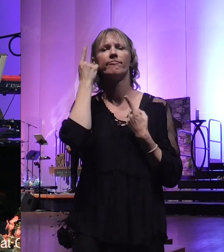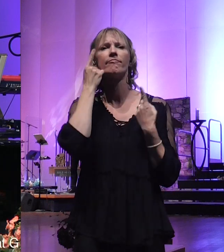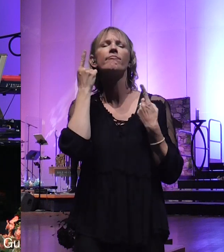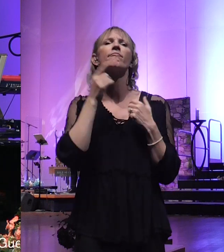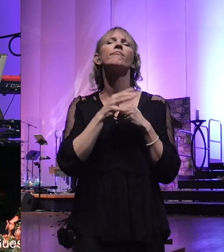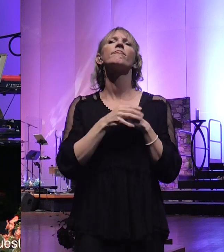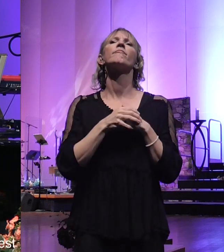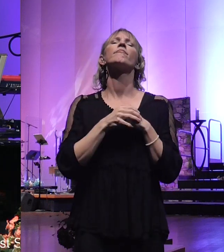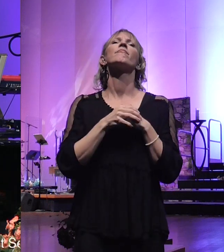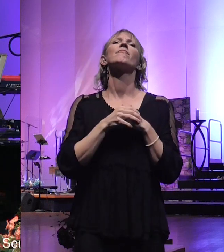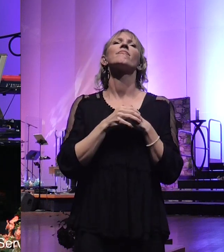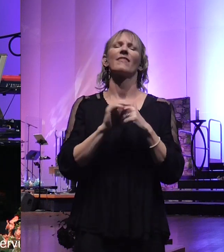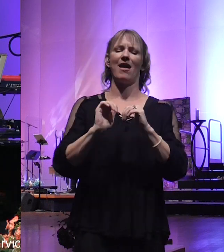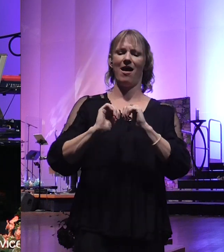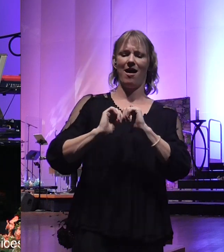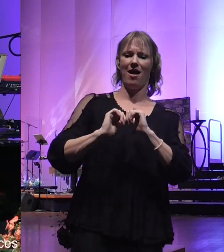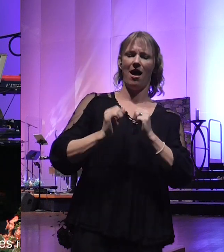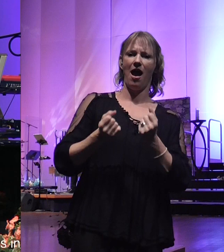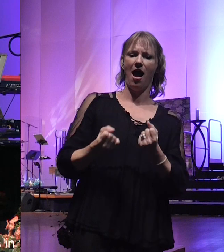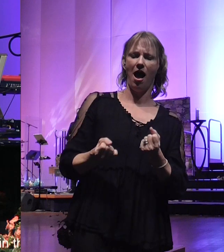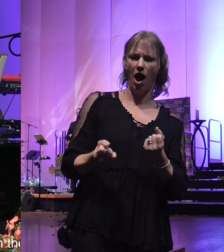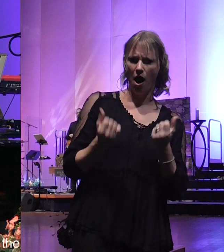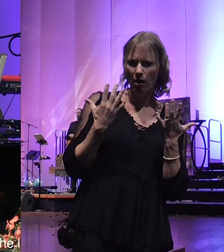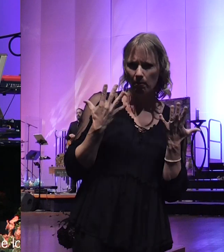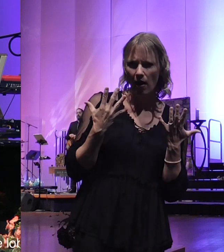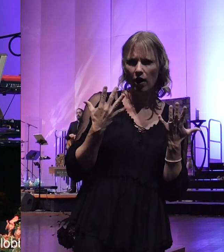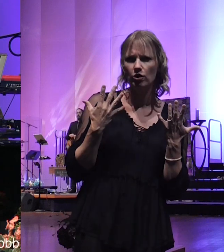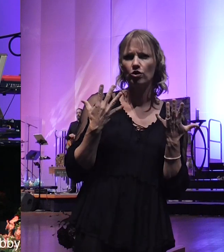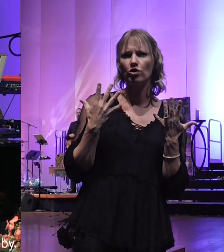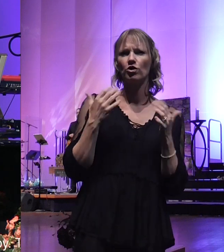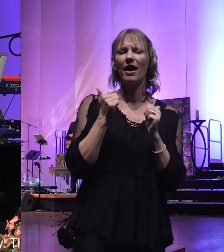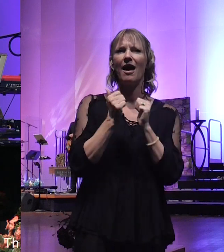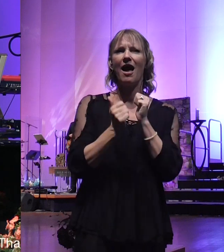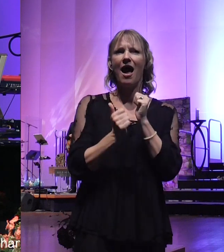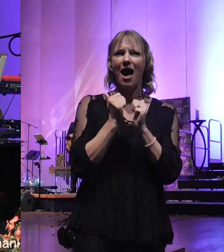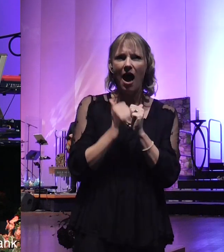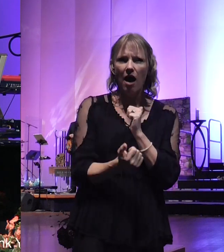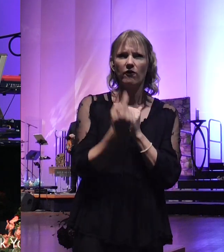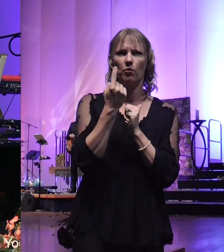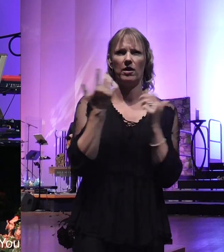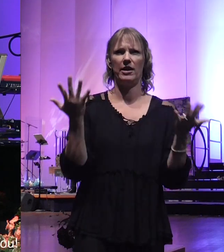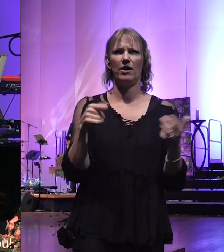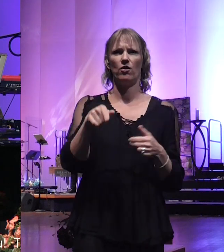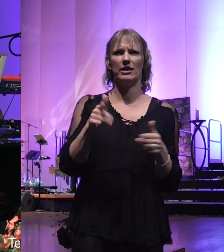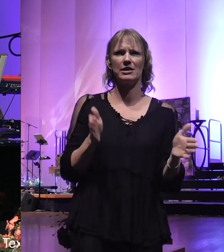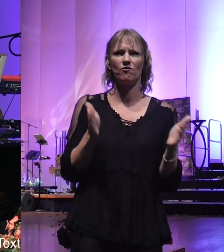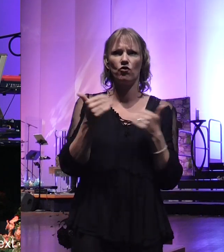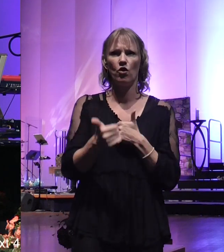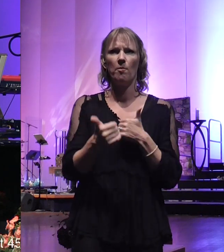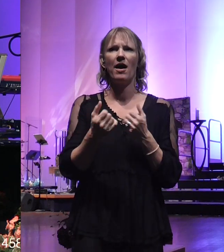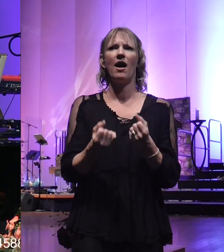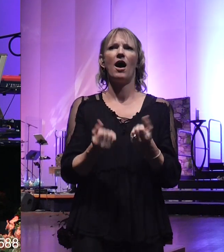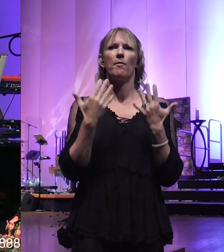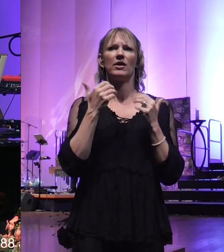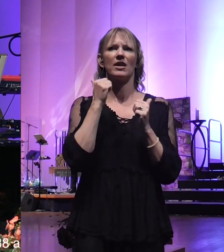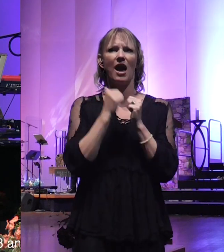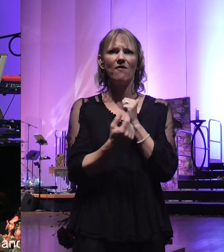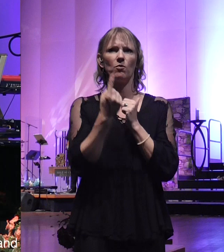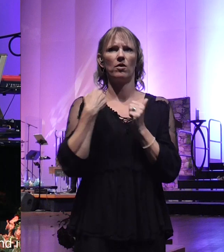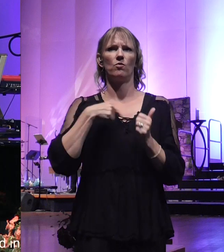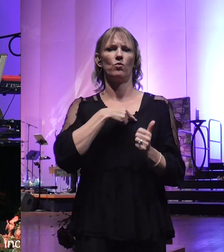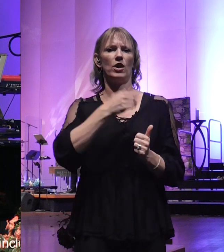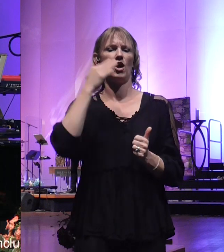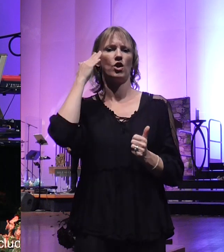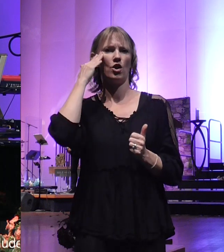How much everyone in this room and everyone we know